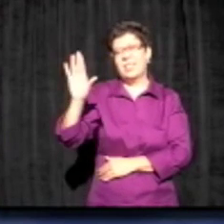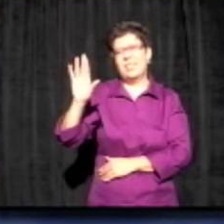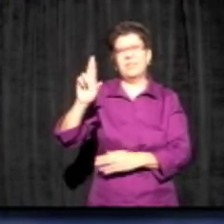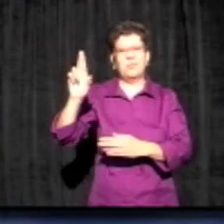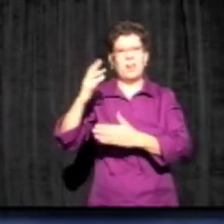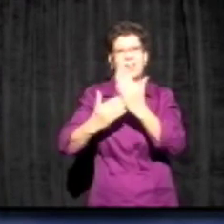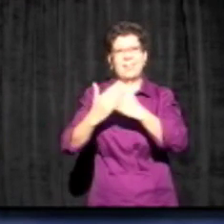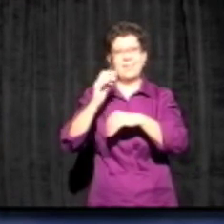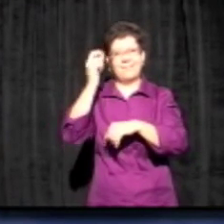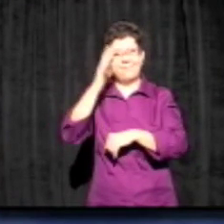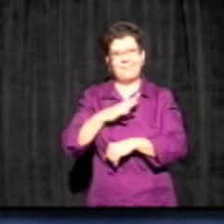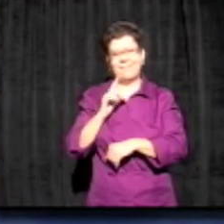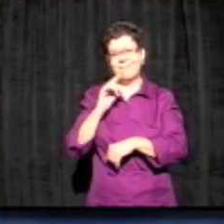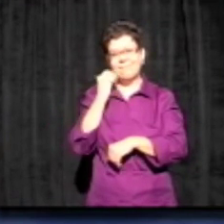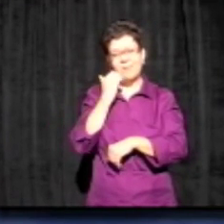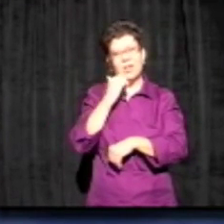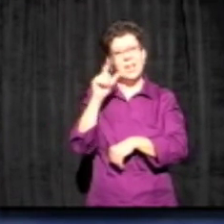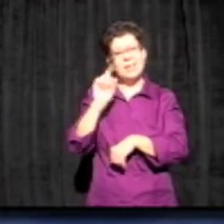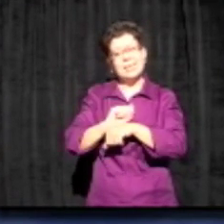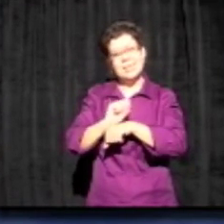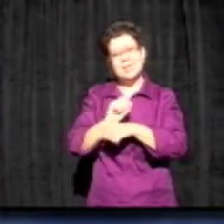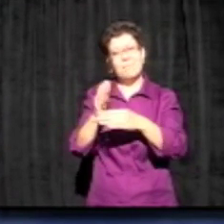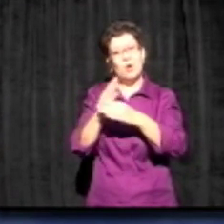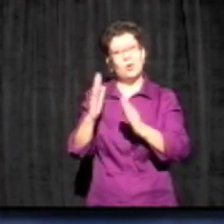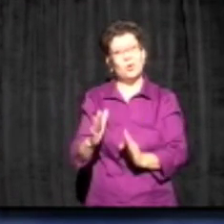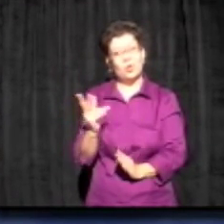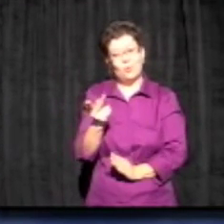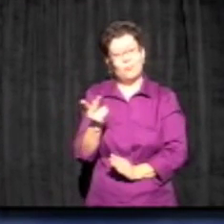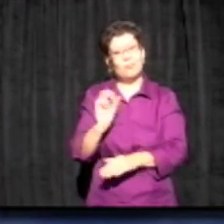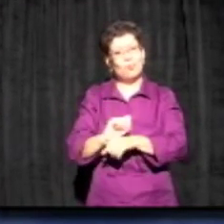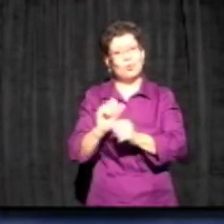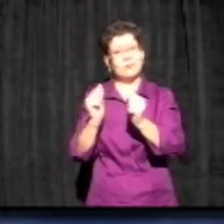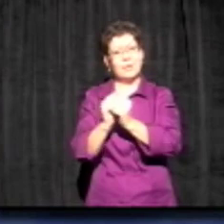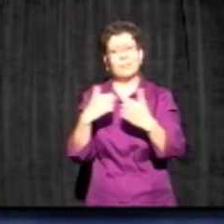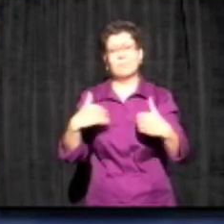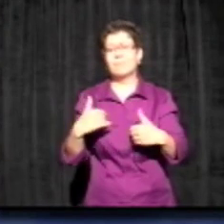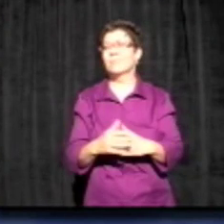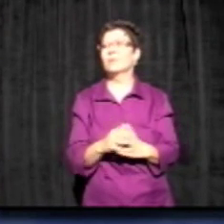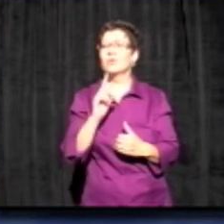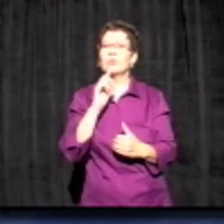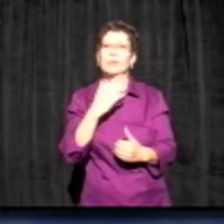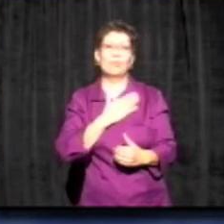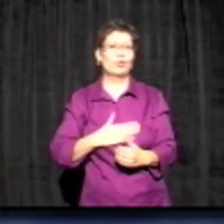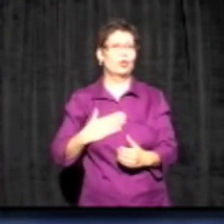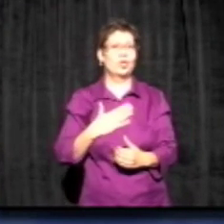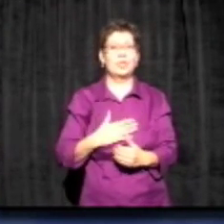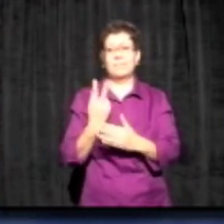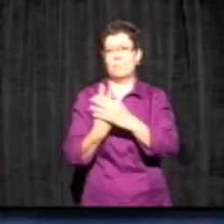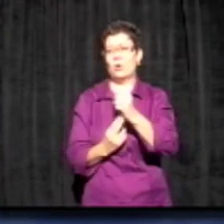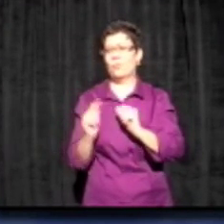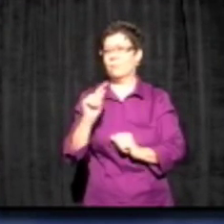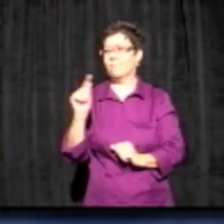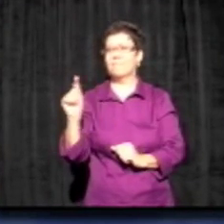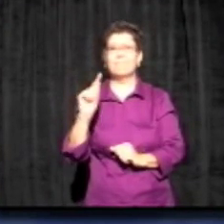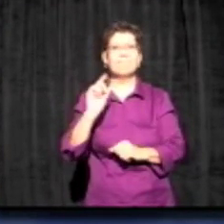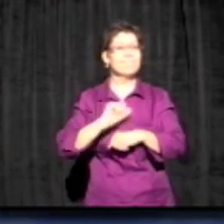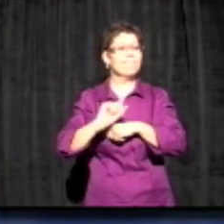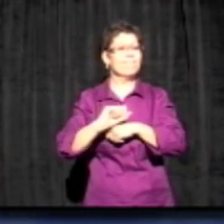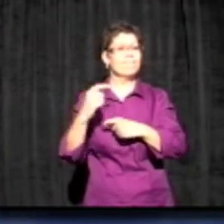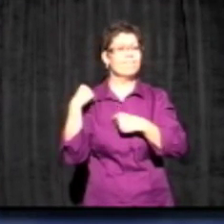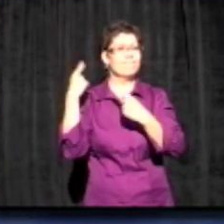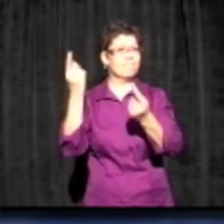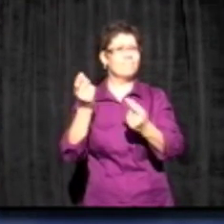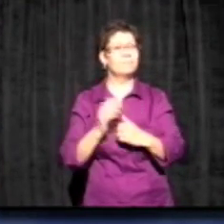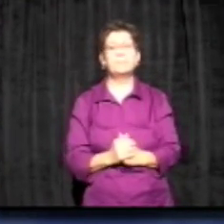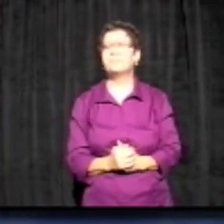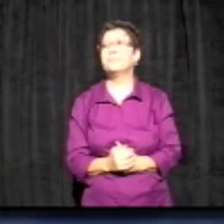man and our day-to-day partner in this endeavor, and we certainly appreciate his tireless efforts on our behalf.